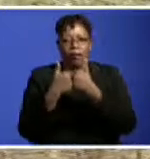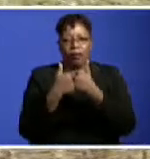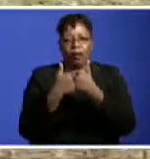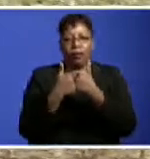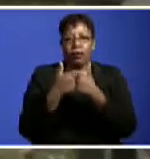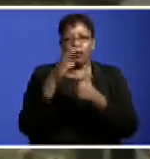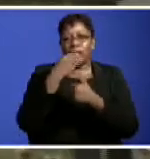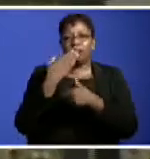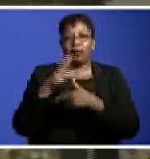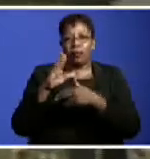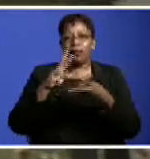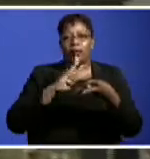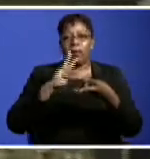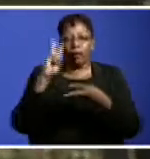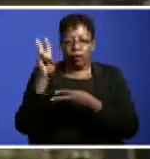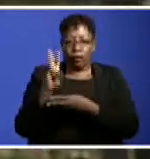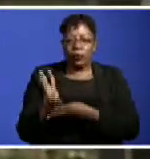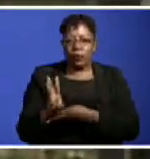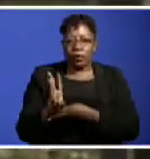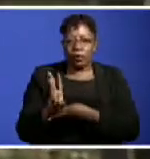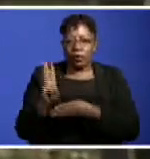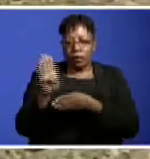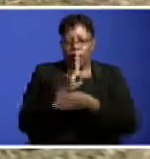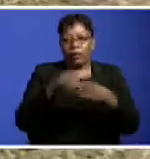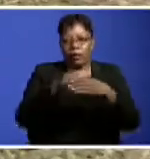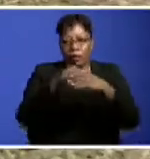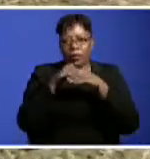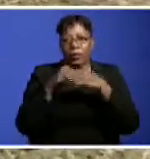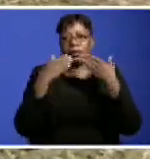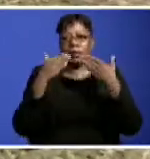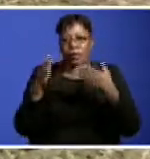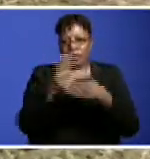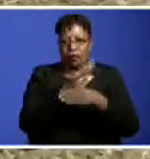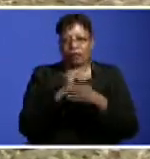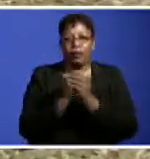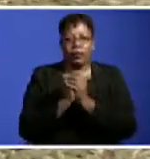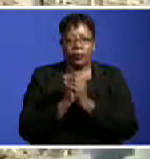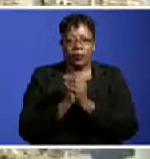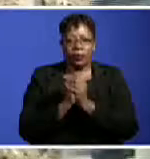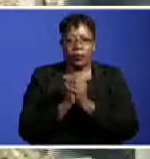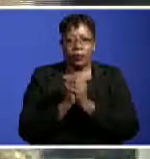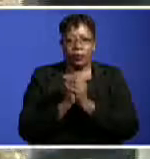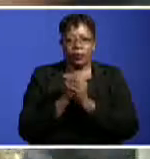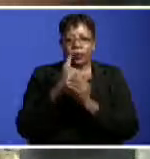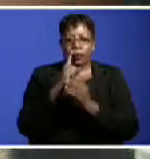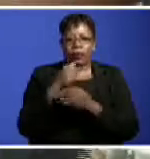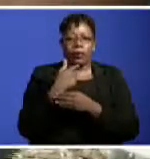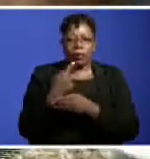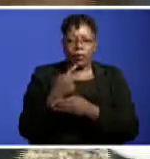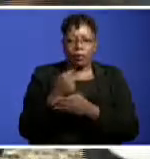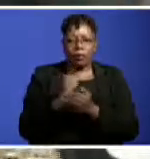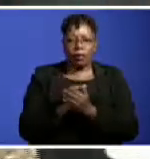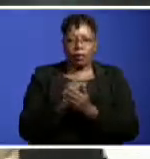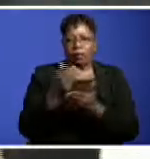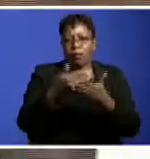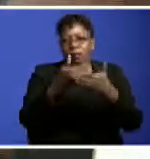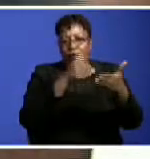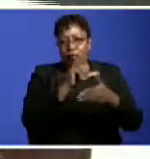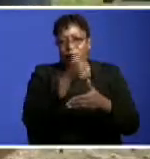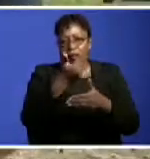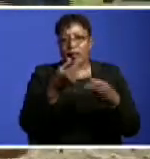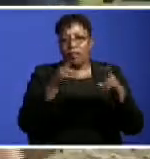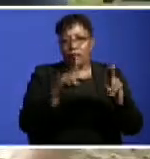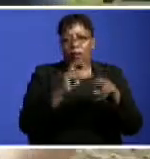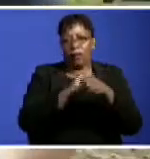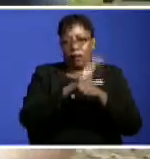inclement weather, the entrepreneurs say they are still grateful. We were able to partner with Craven before anything happened with COVID, and that was able to